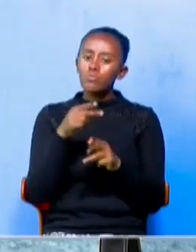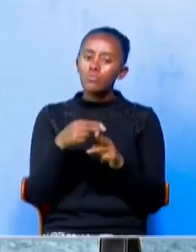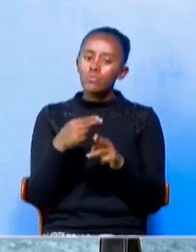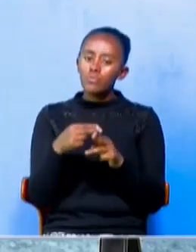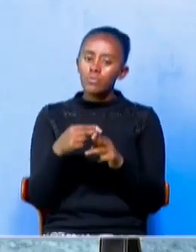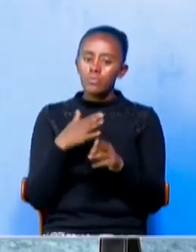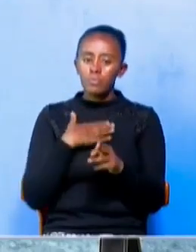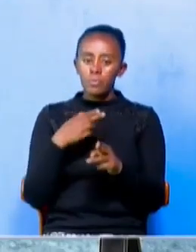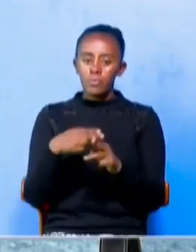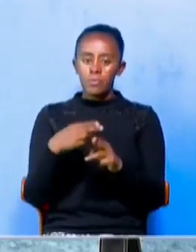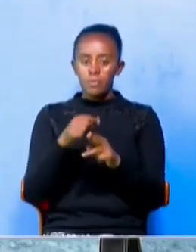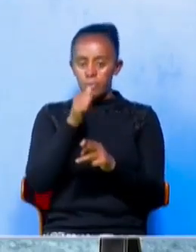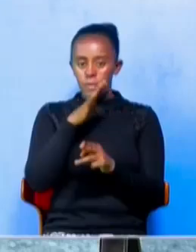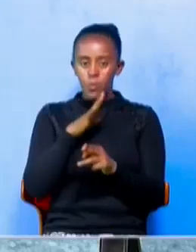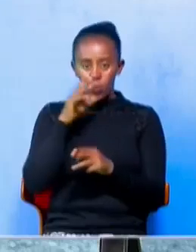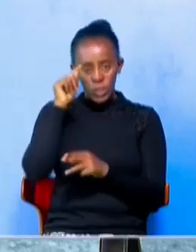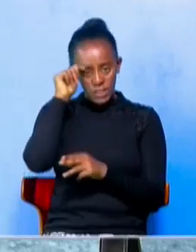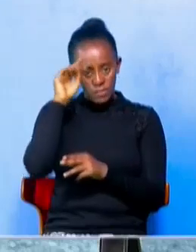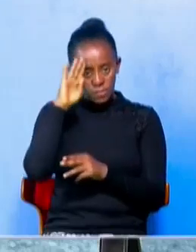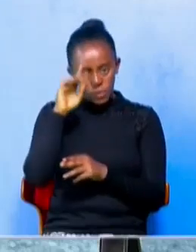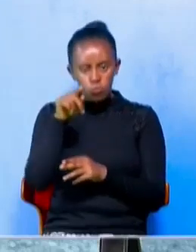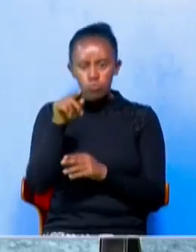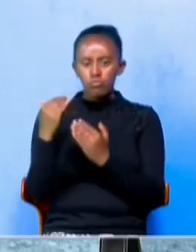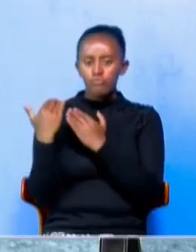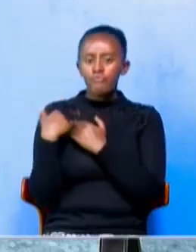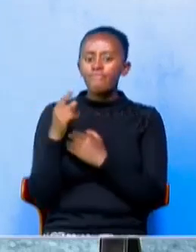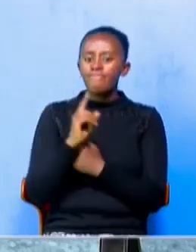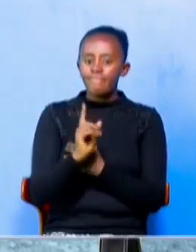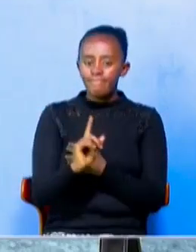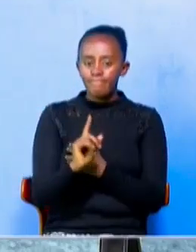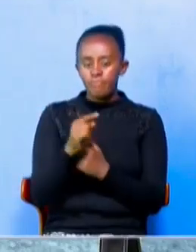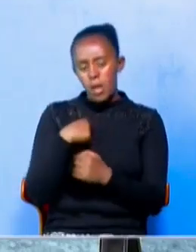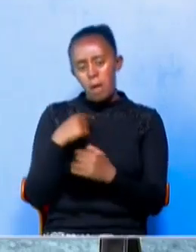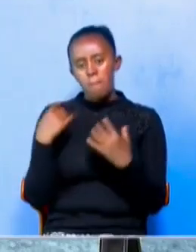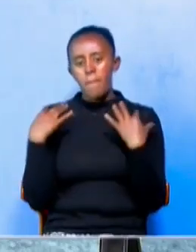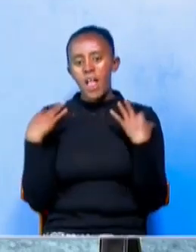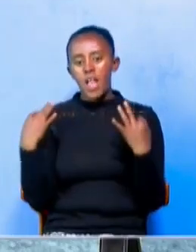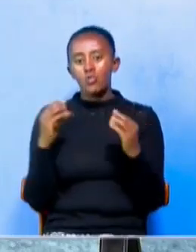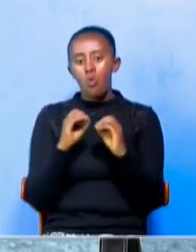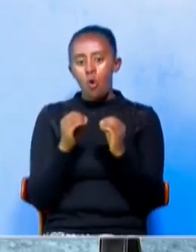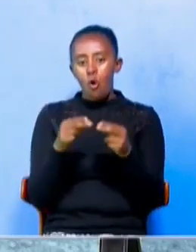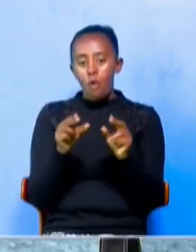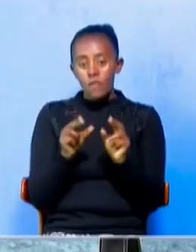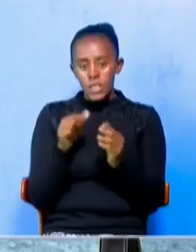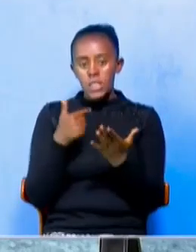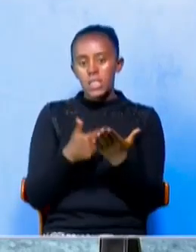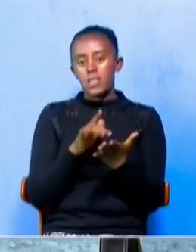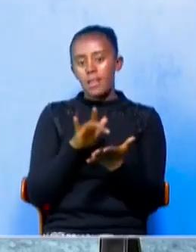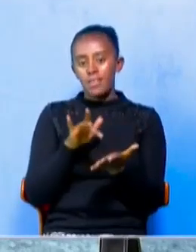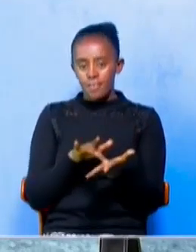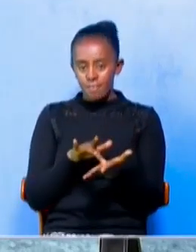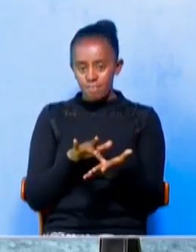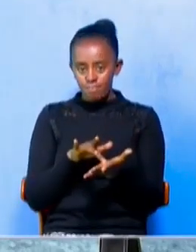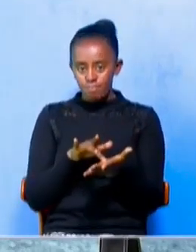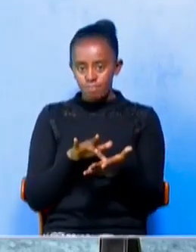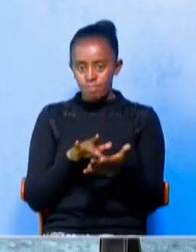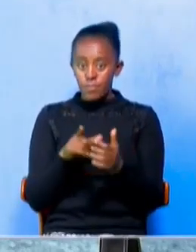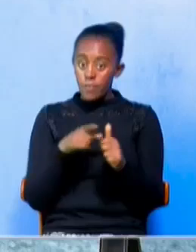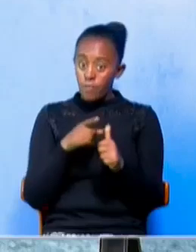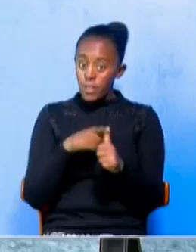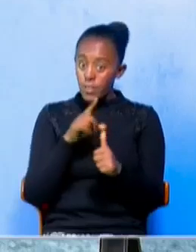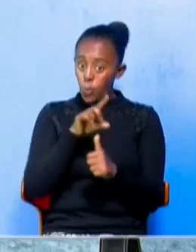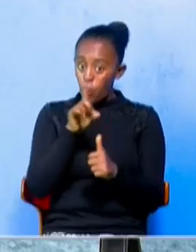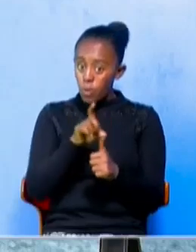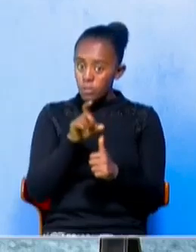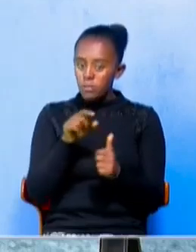My name is Ato Tesfaye Bakale. What's your position here? I'm a house officer in this center. My first question